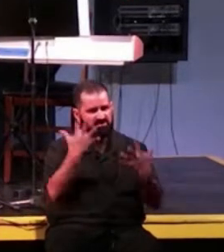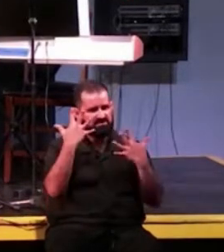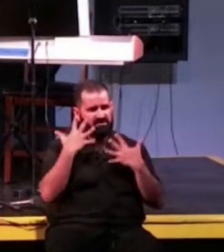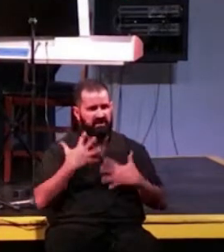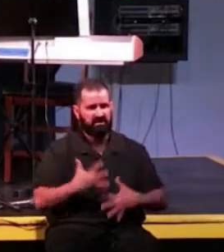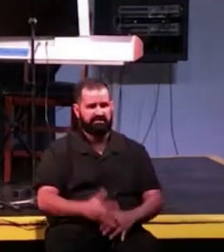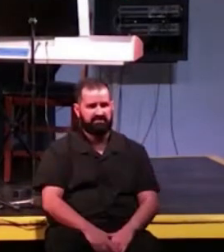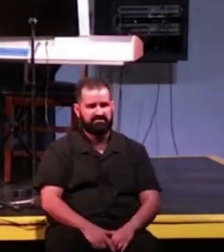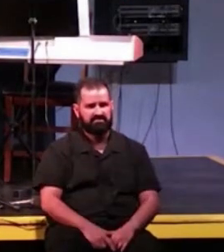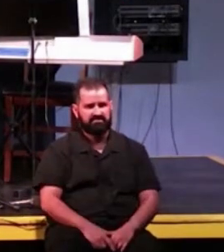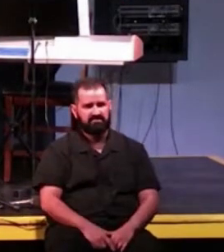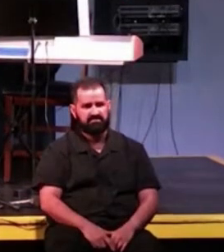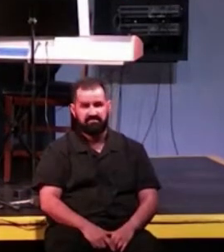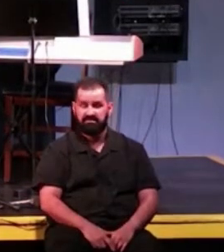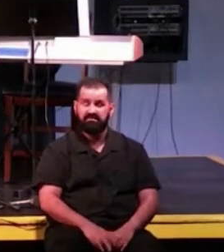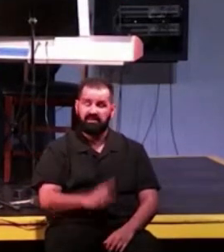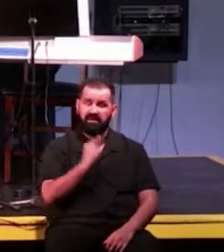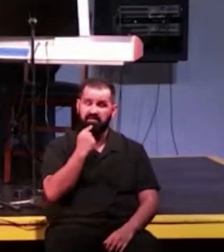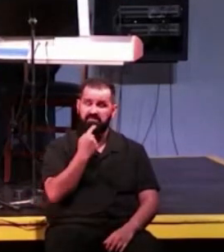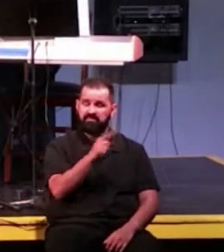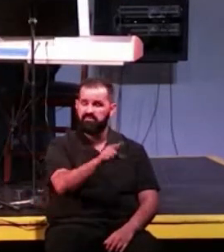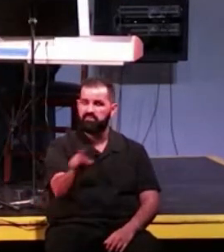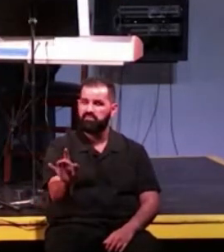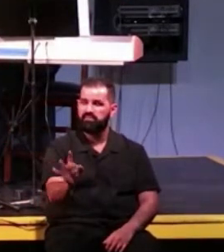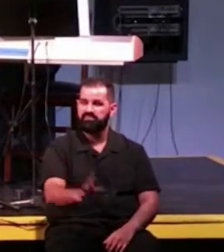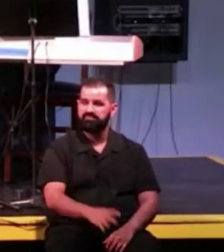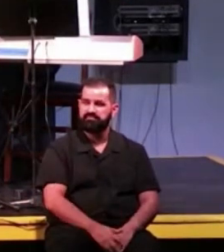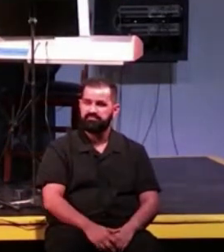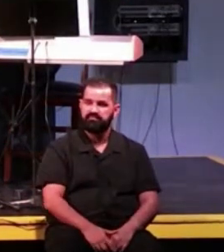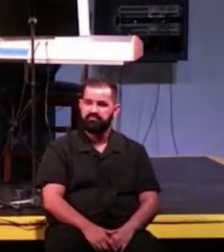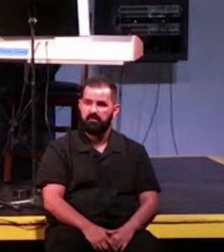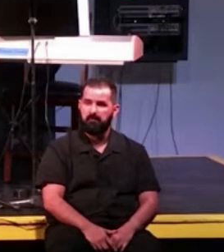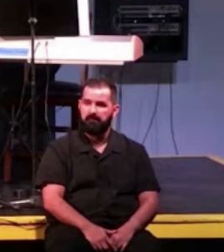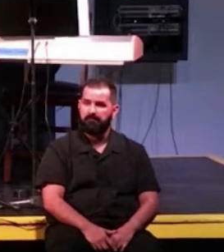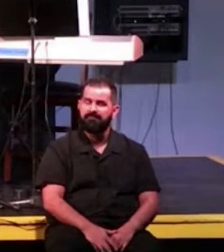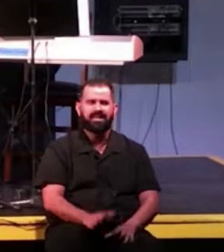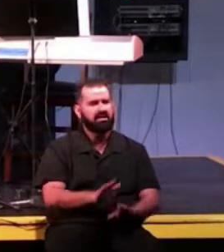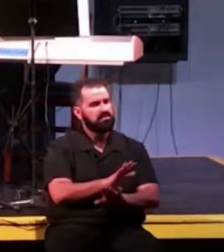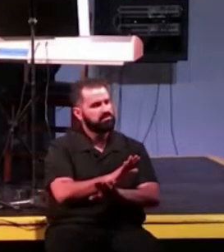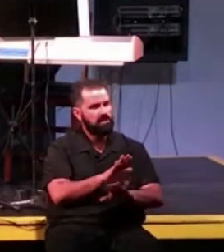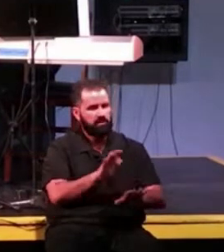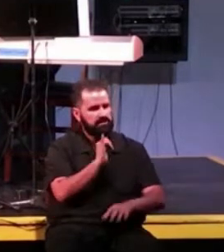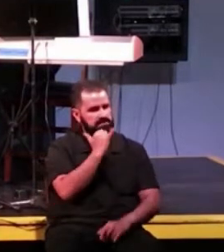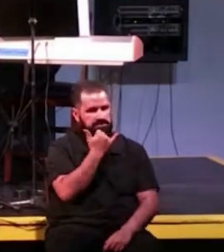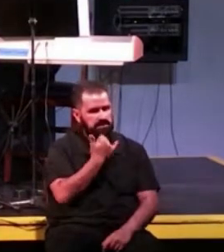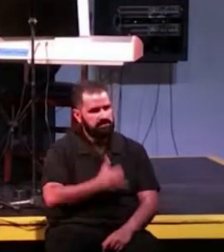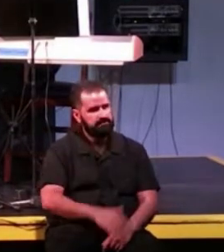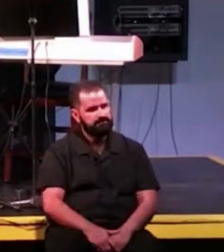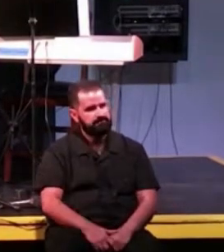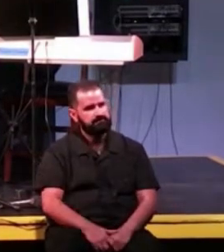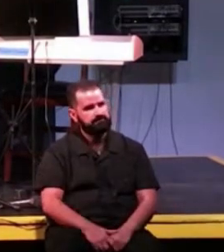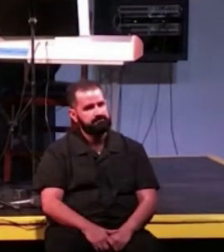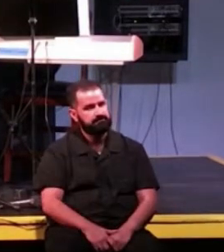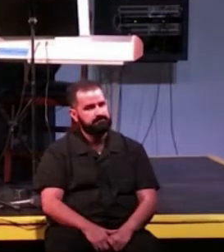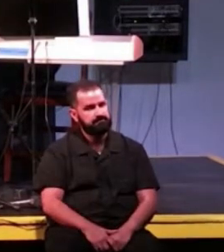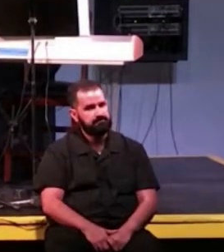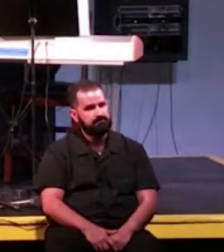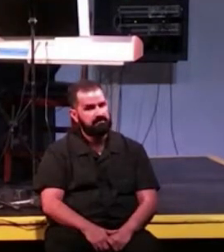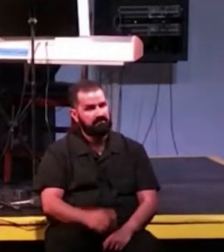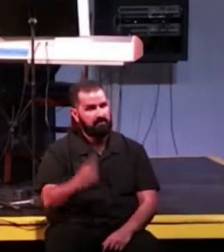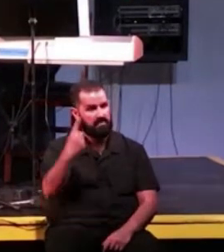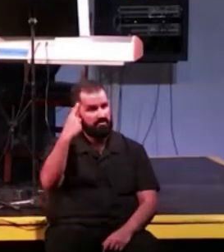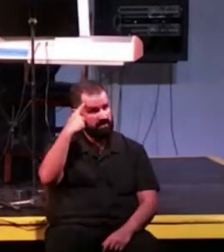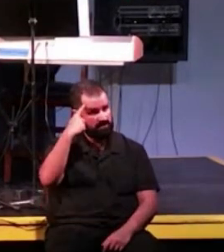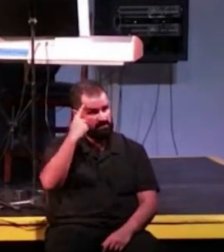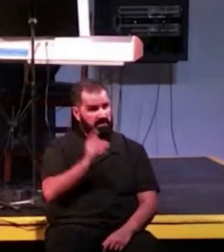I'm sorry. I miss you guys. Okay, anyway, don't make the mistake of